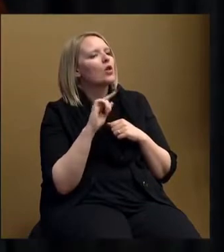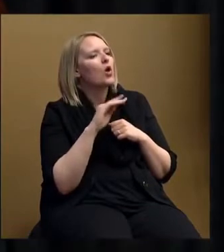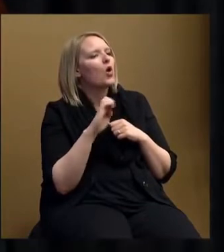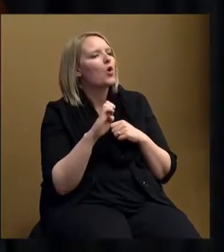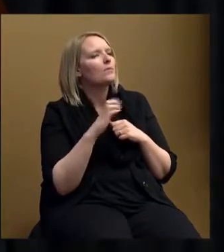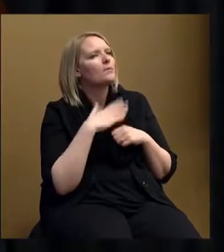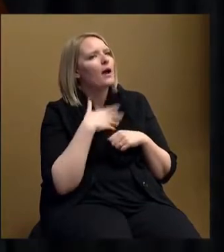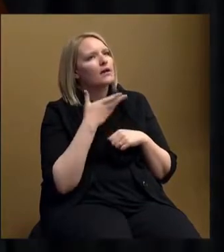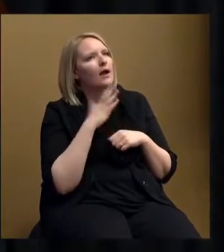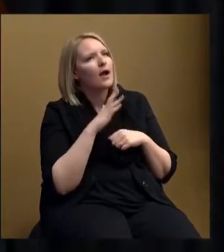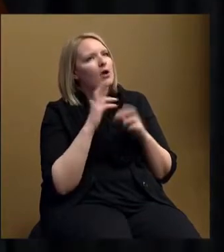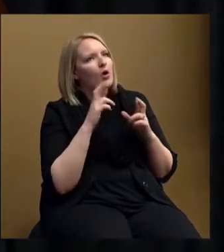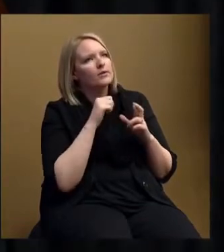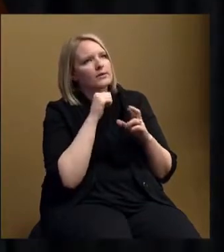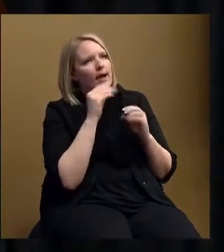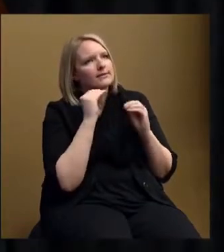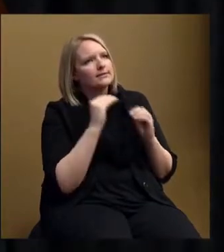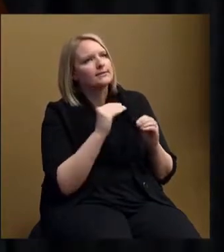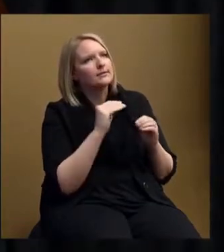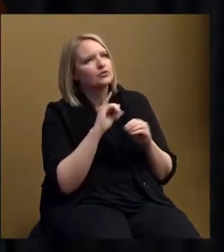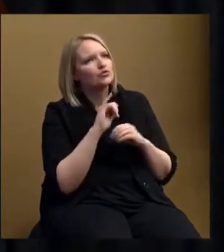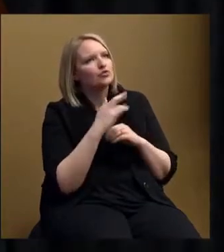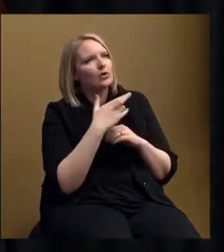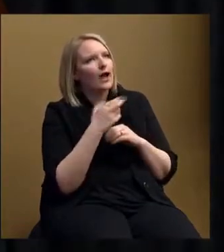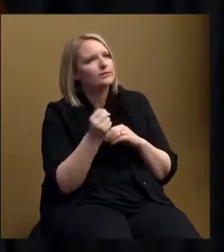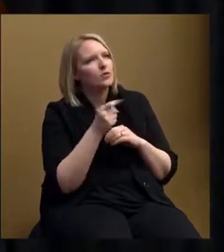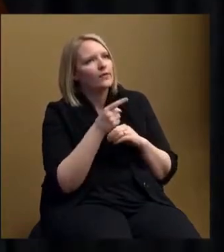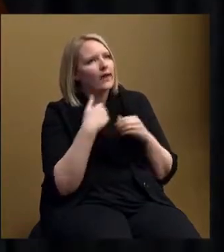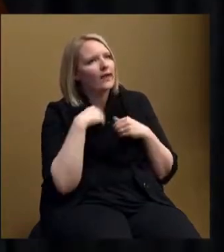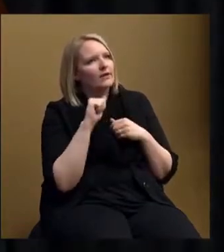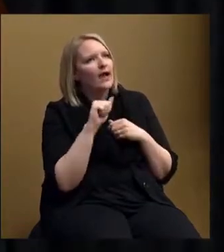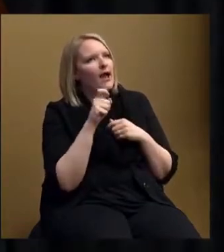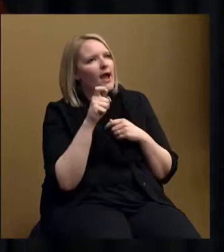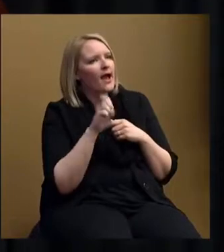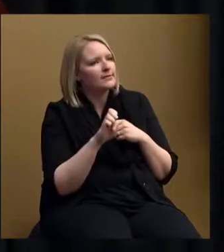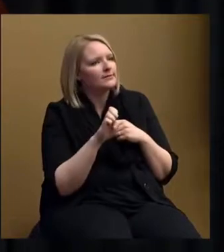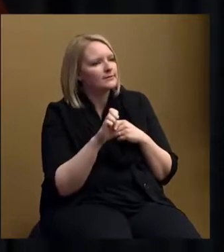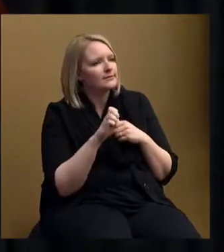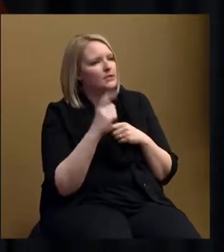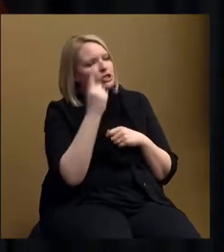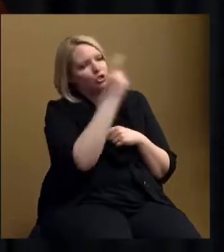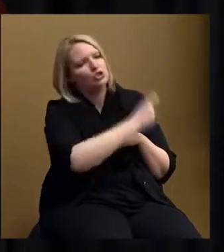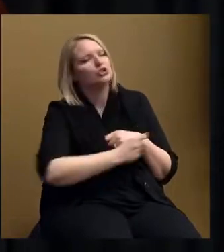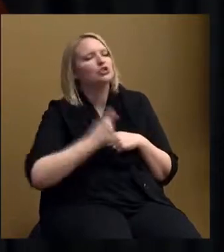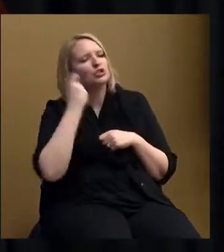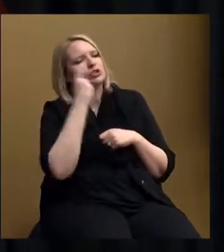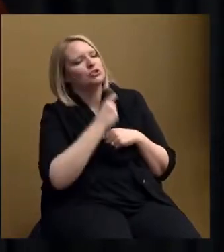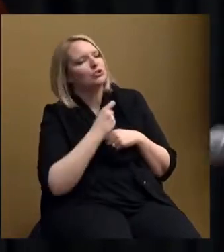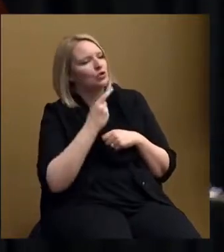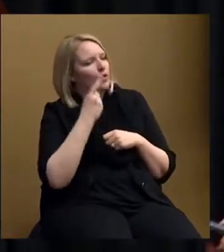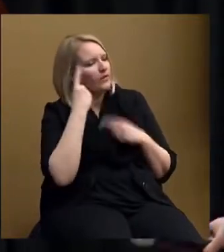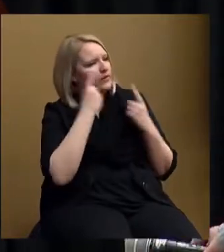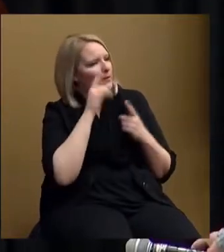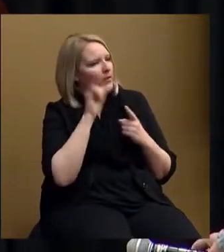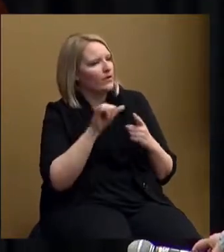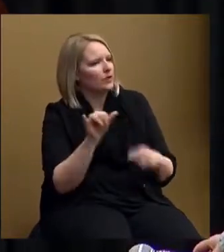high and they're living in the Axe world, then think about things like that as well.